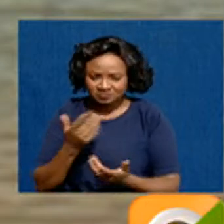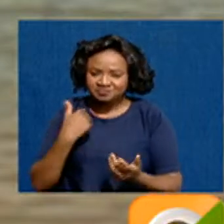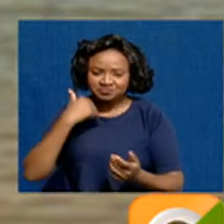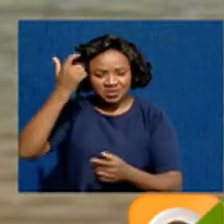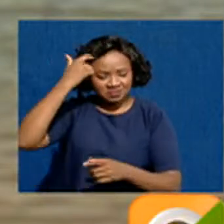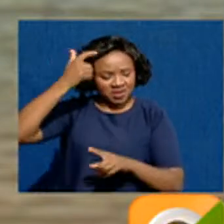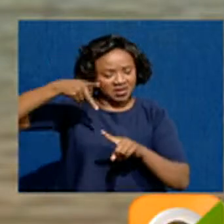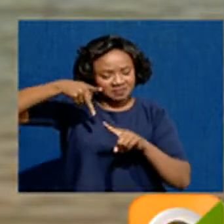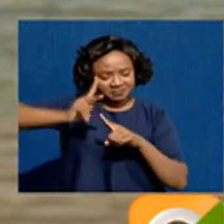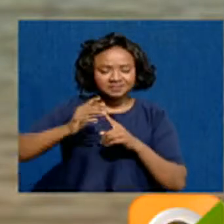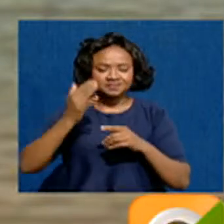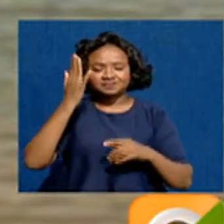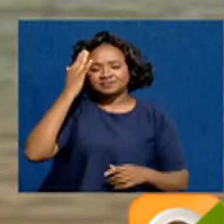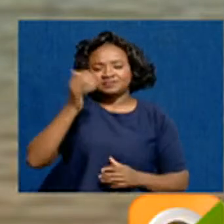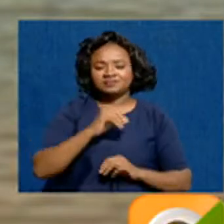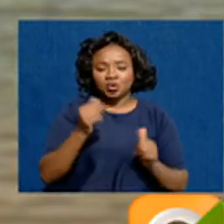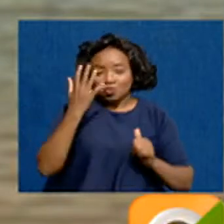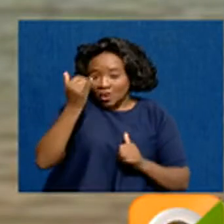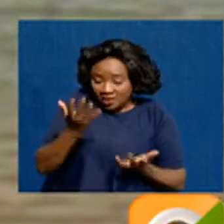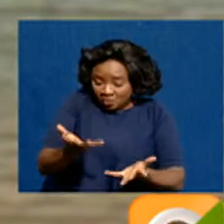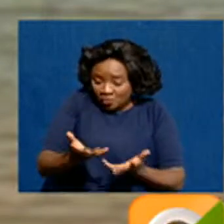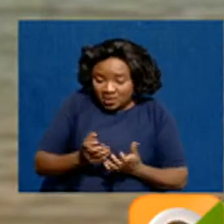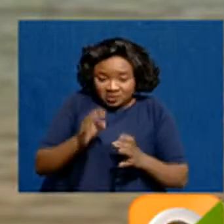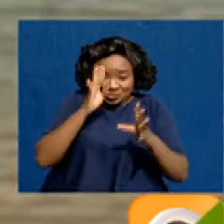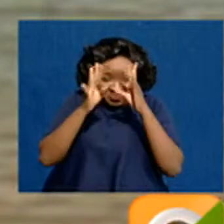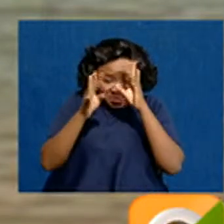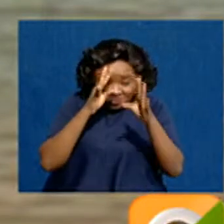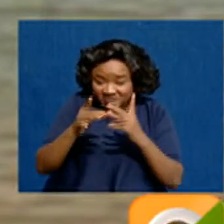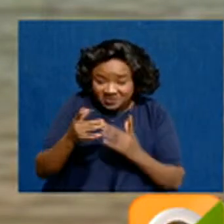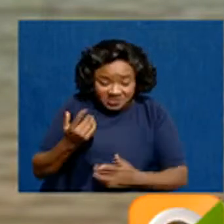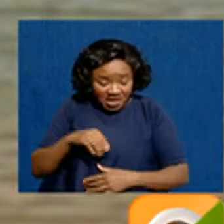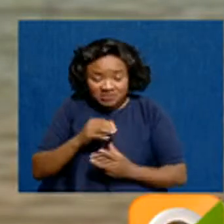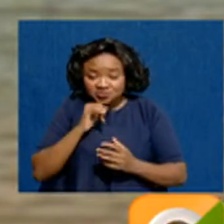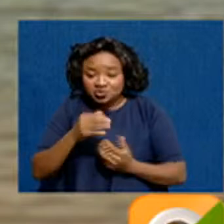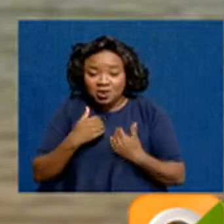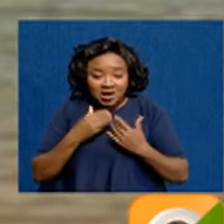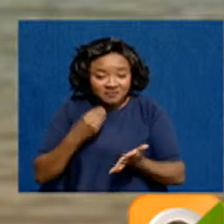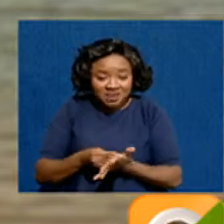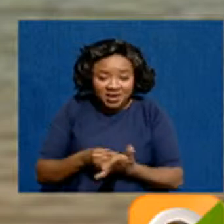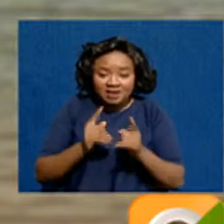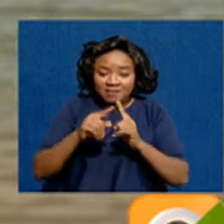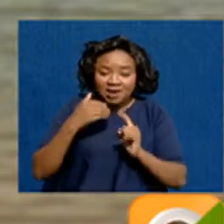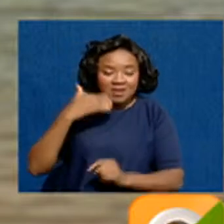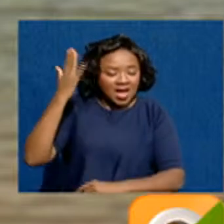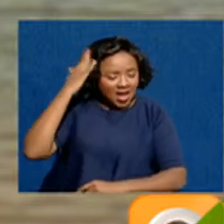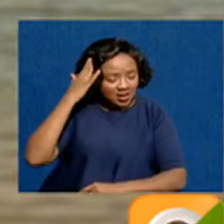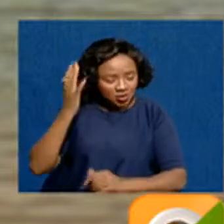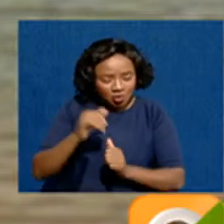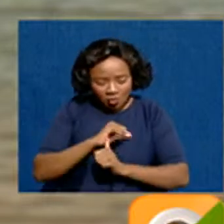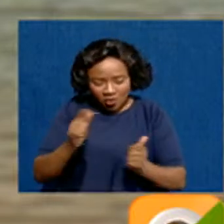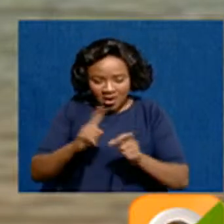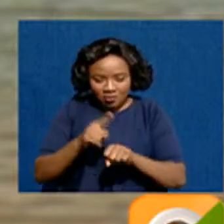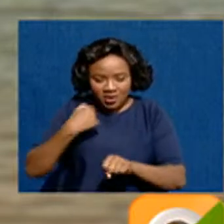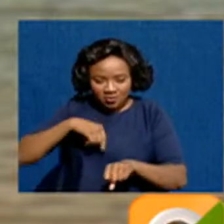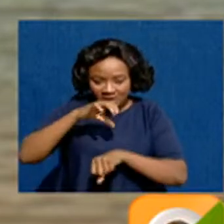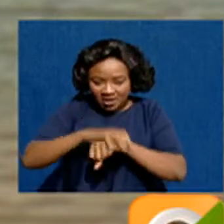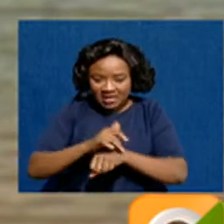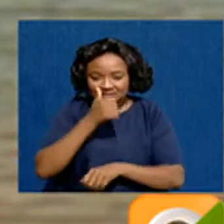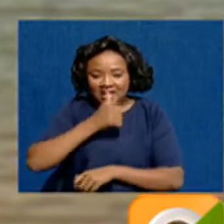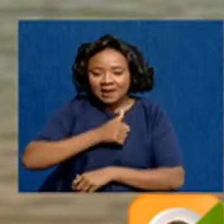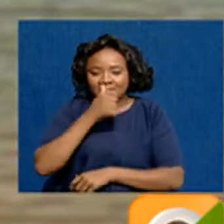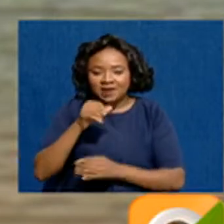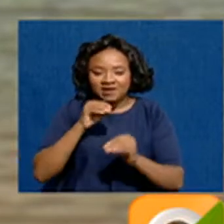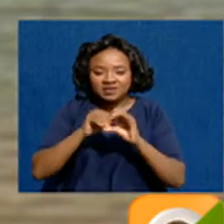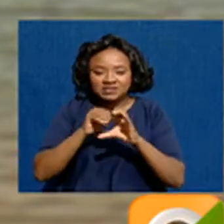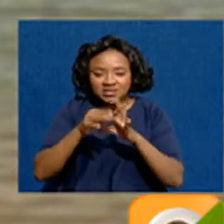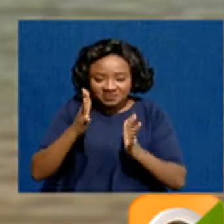that because we have to be innovative, we don't have the money. I have no doubt in my mind that as soon as we get a private investor to work with us in the building a new